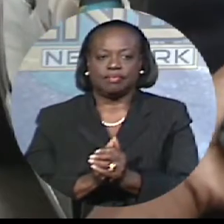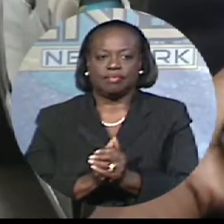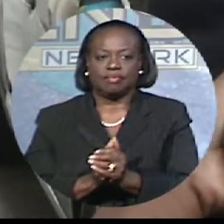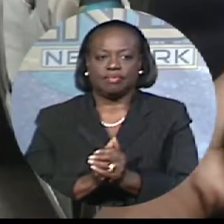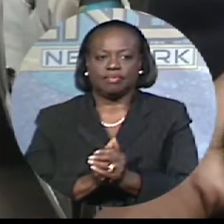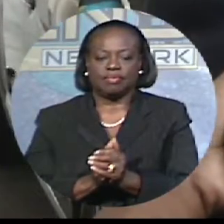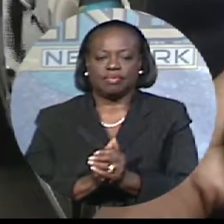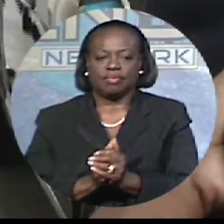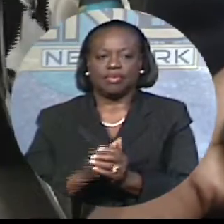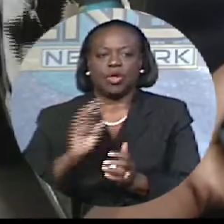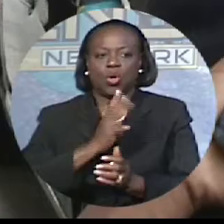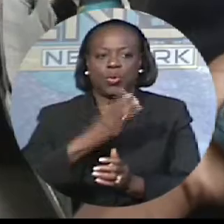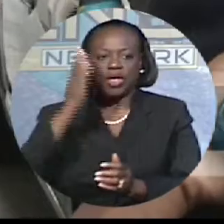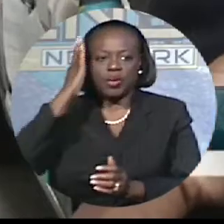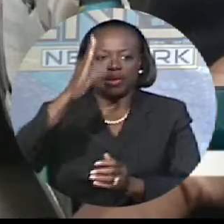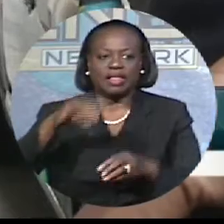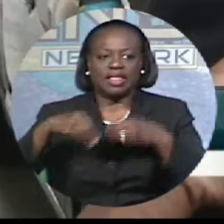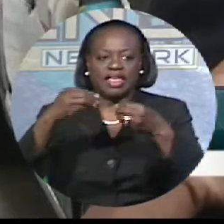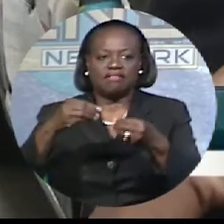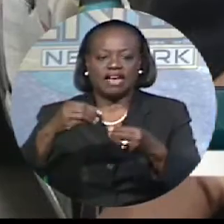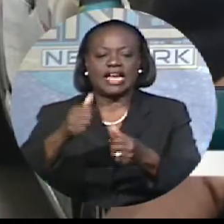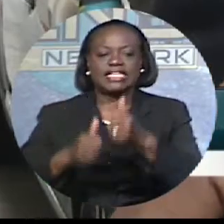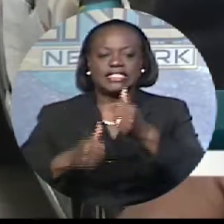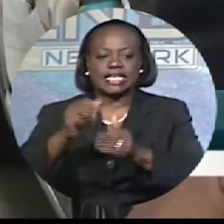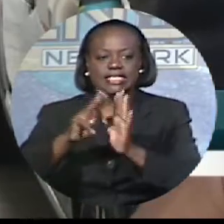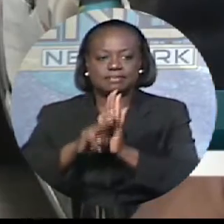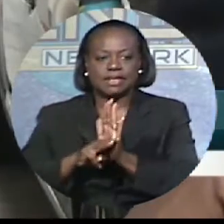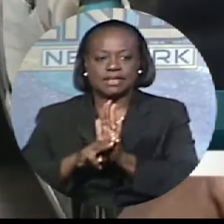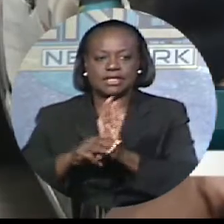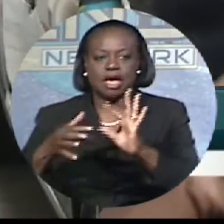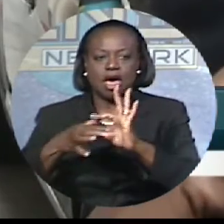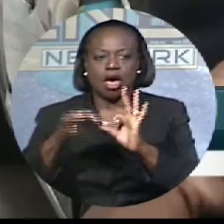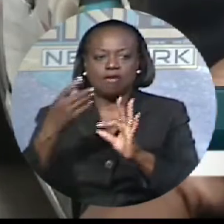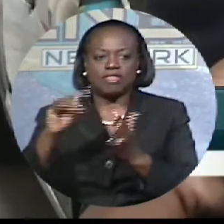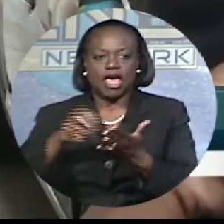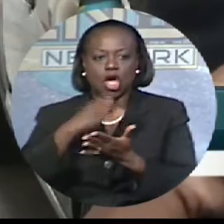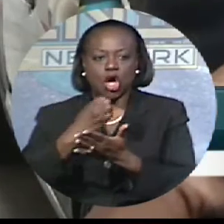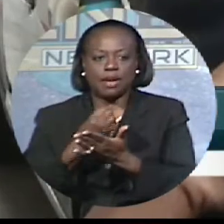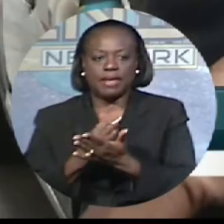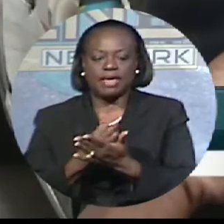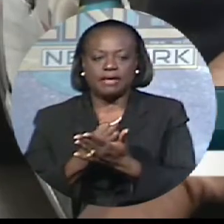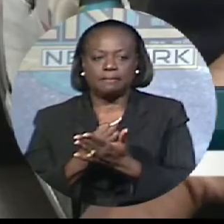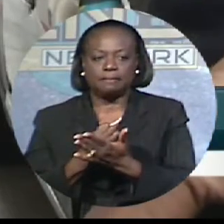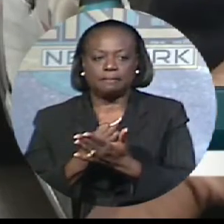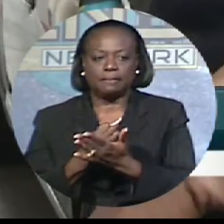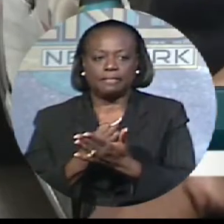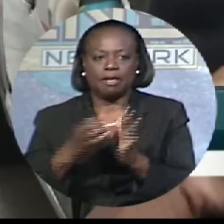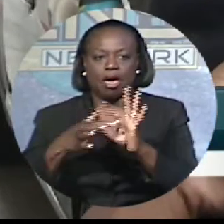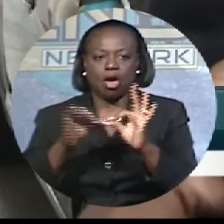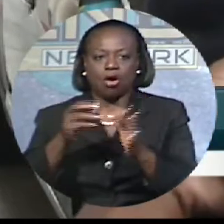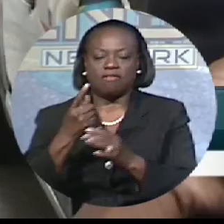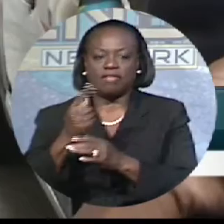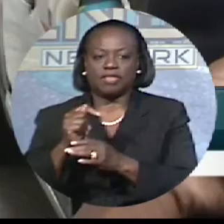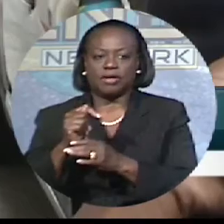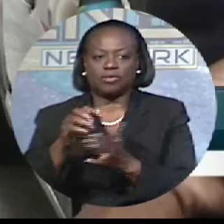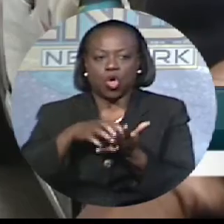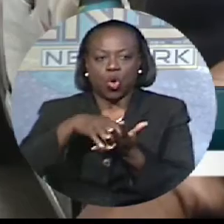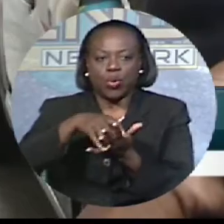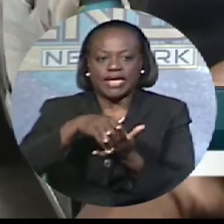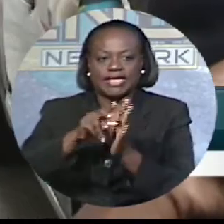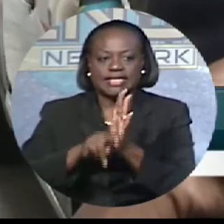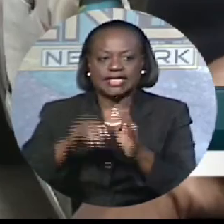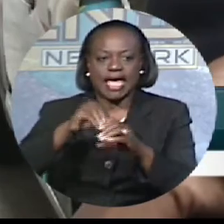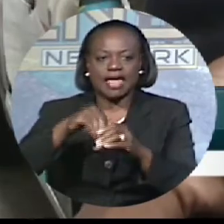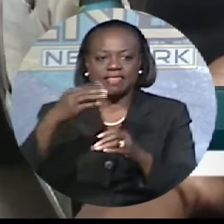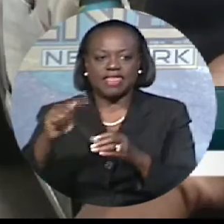We will give a very frank assessment of the economy, of the weaknesses in the